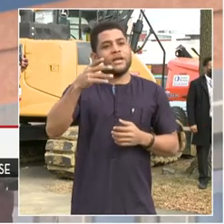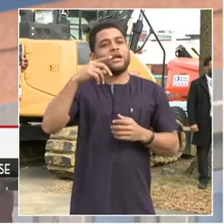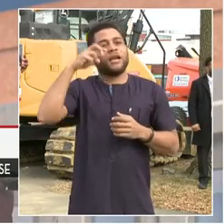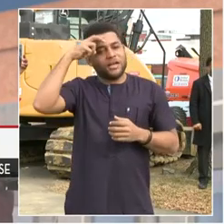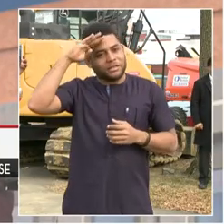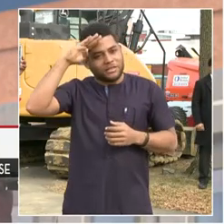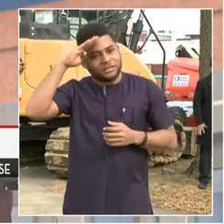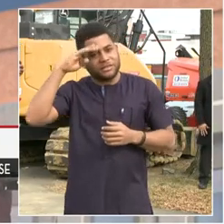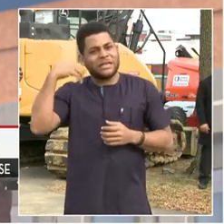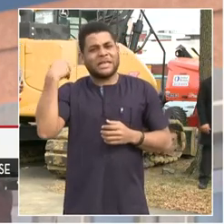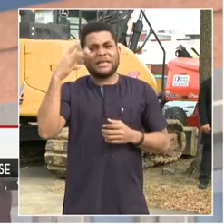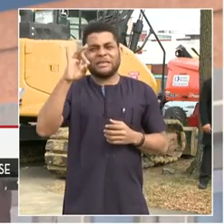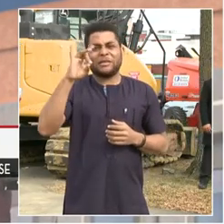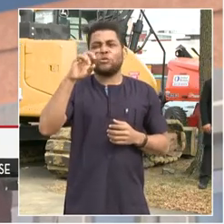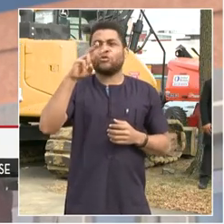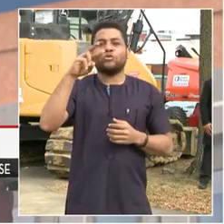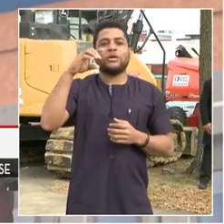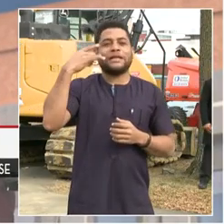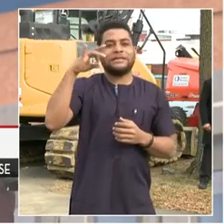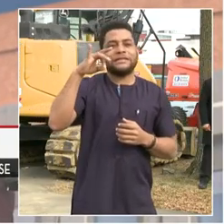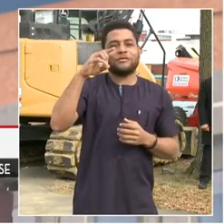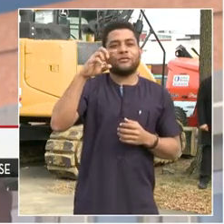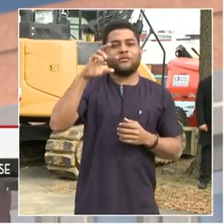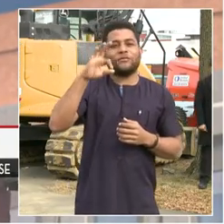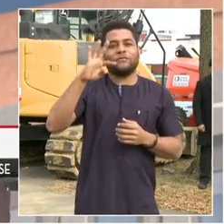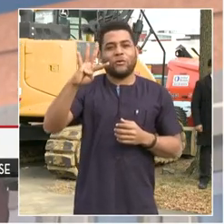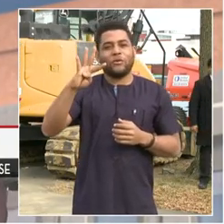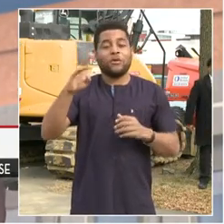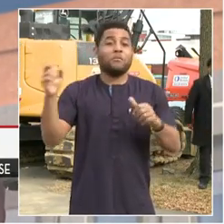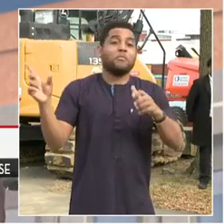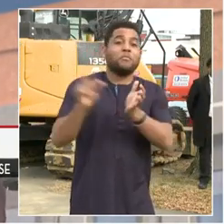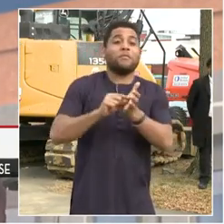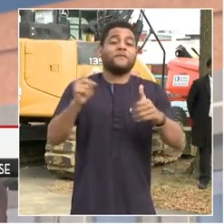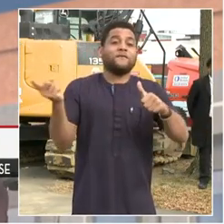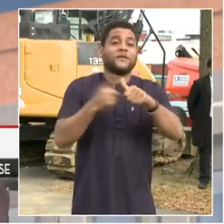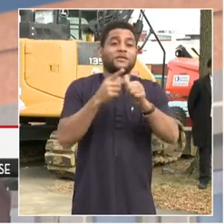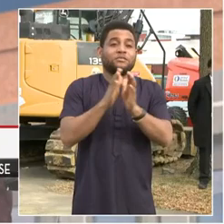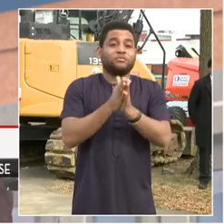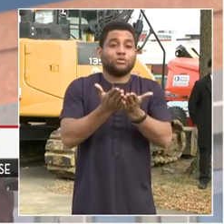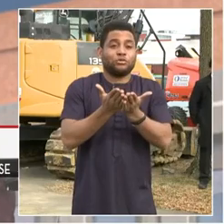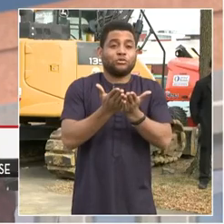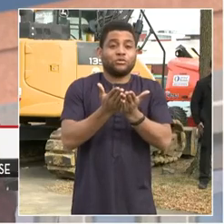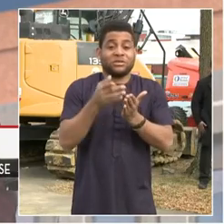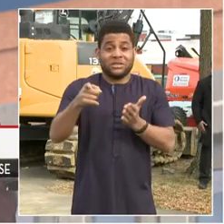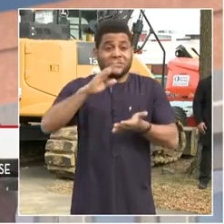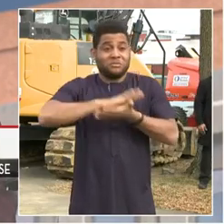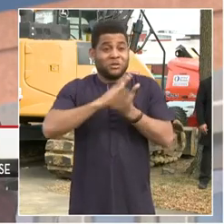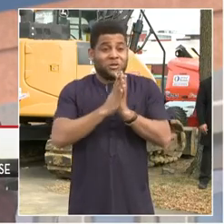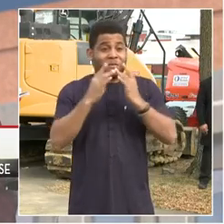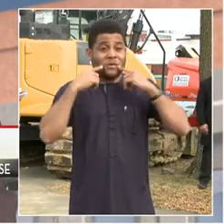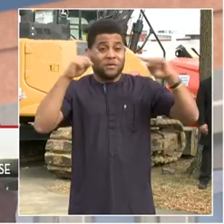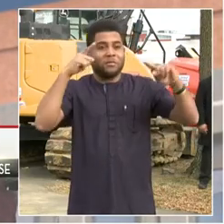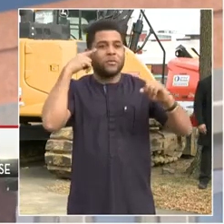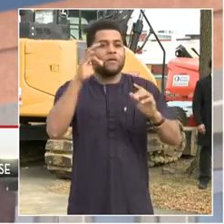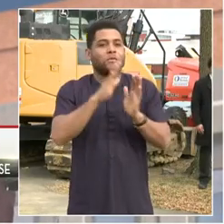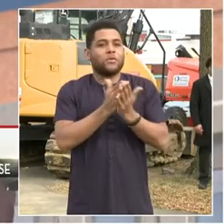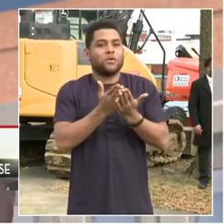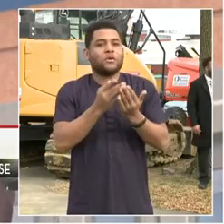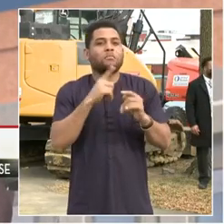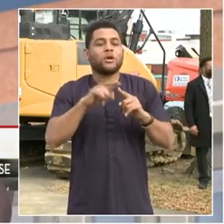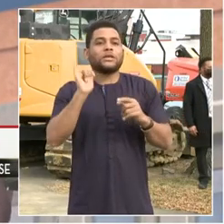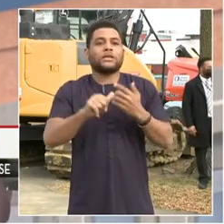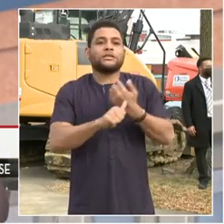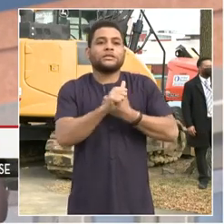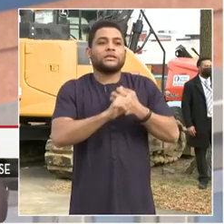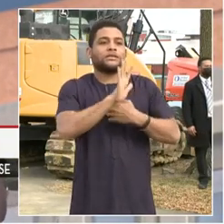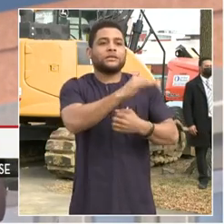his first autobiography. The notoriety he received from that best-selling book threatened his freedom, so he traveled to